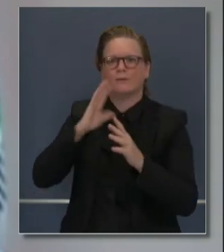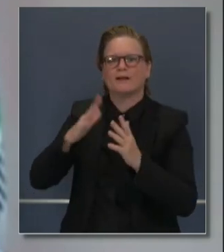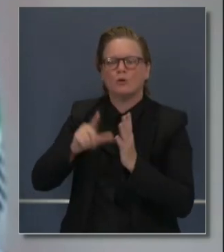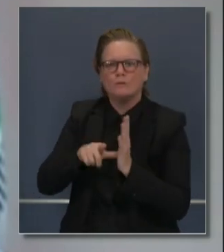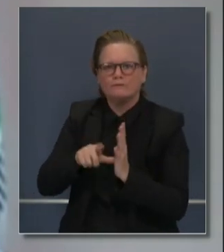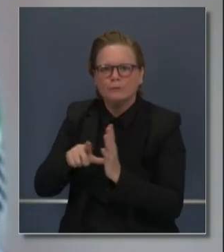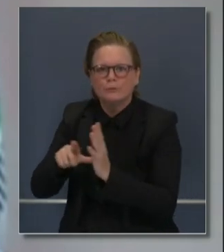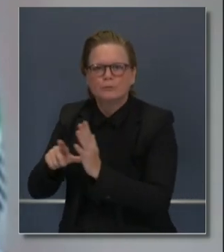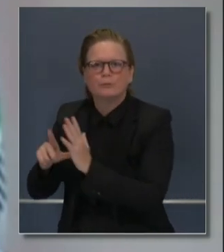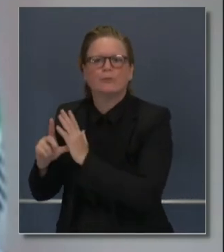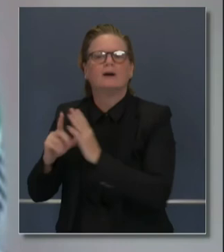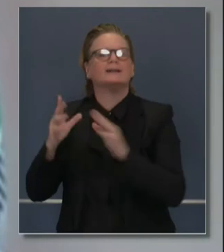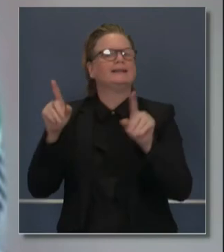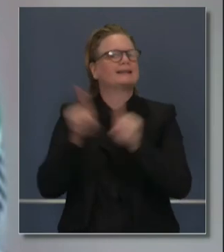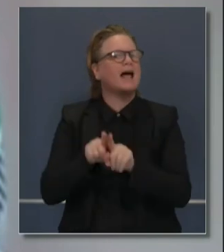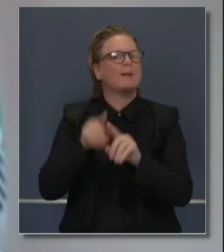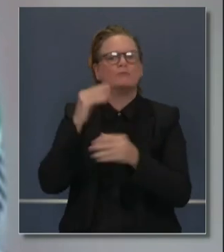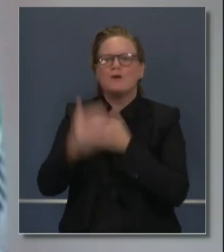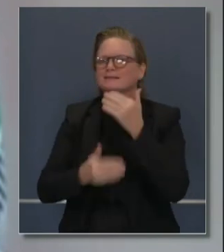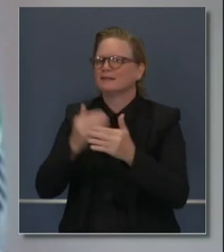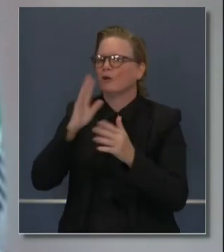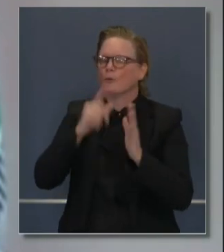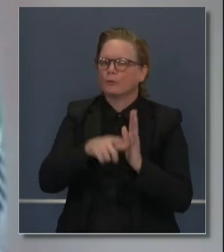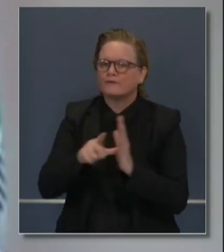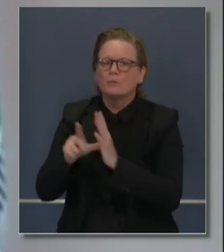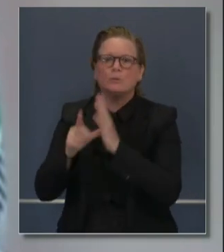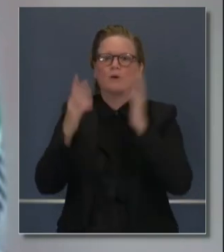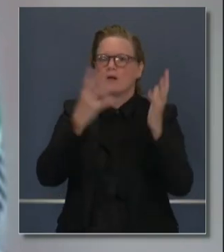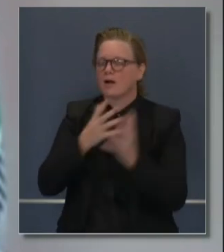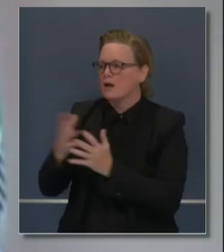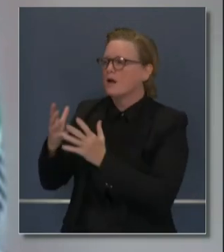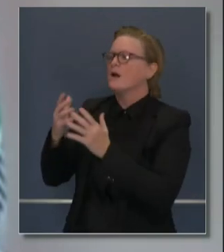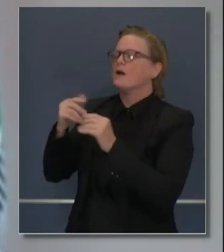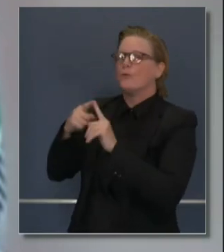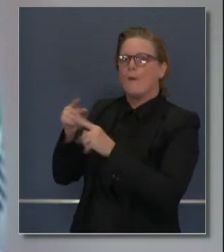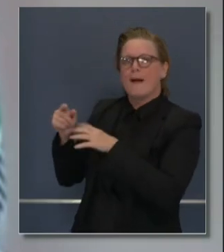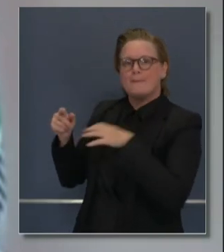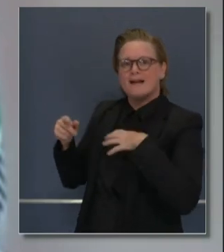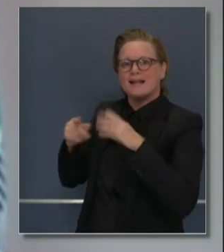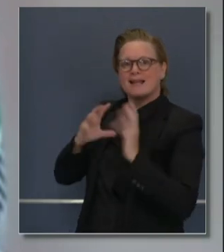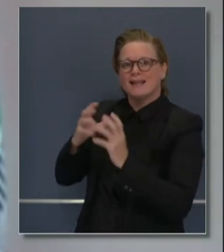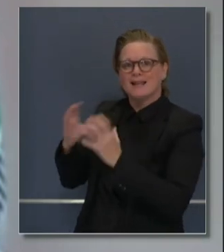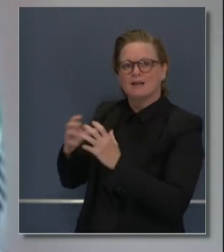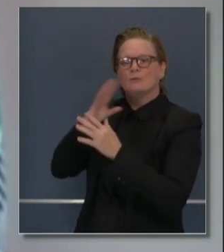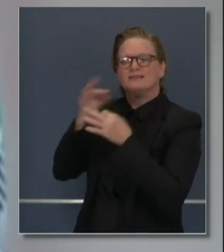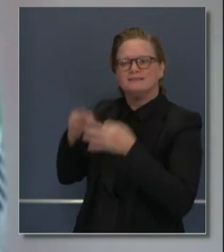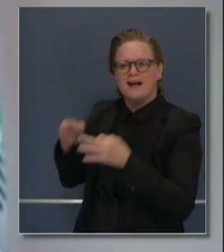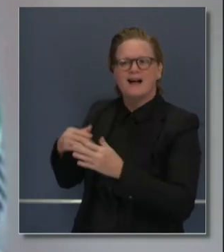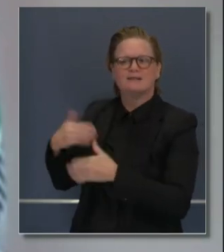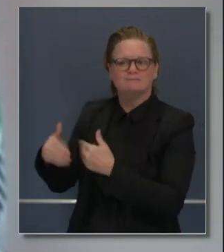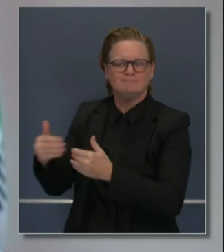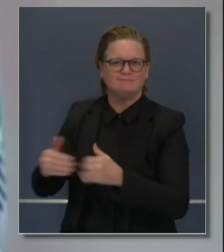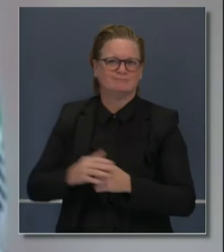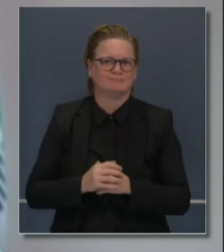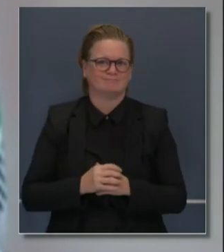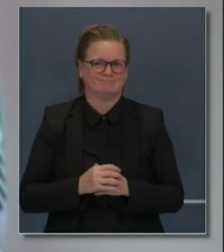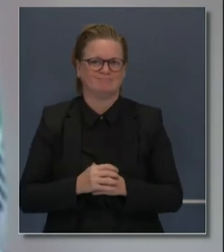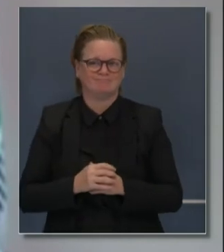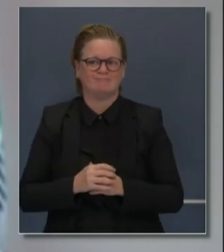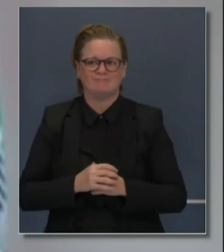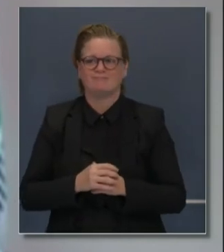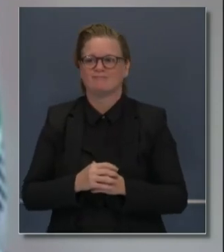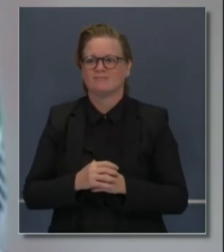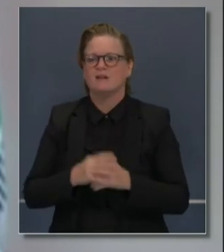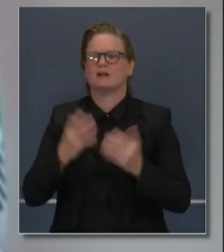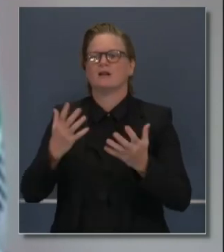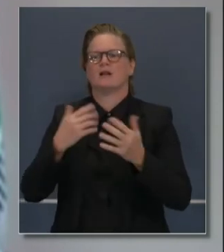to protect themselves and their community. So that's coming. The governor laid out exactly the timeline. We're working really